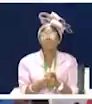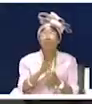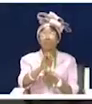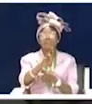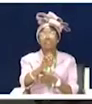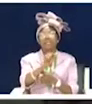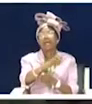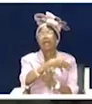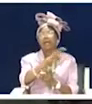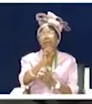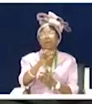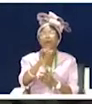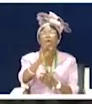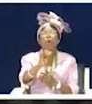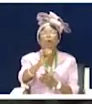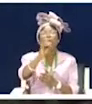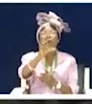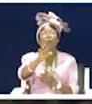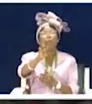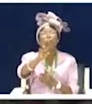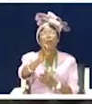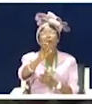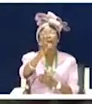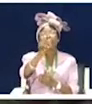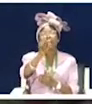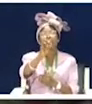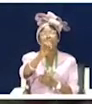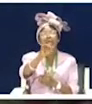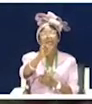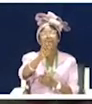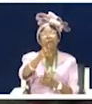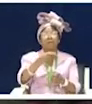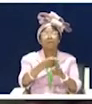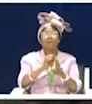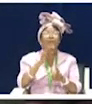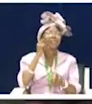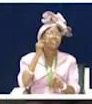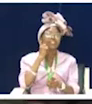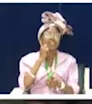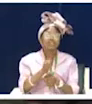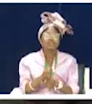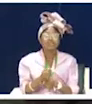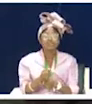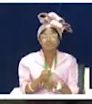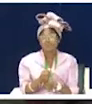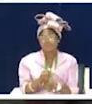Mr. and Mrs. Oluwa Damilare from Nigeria.